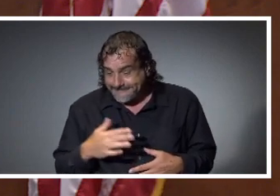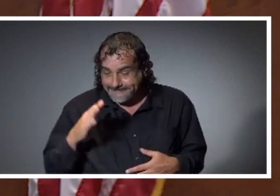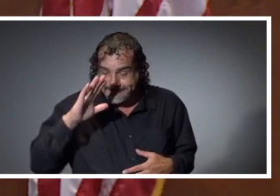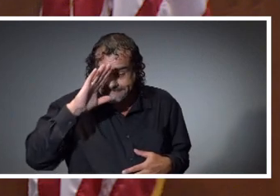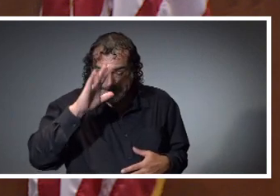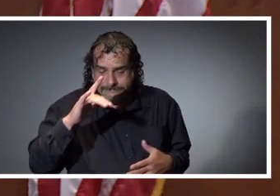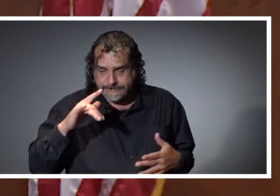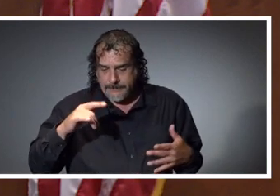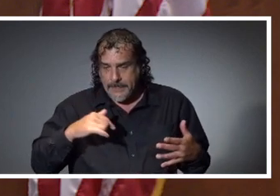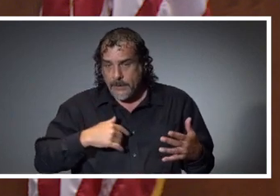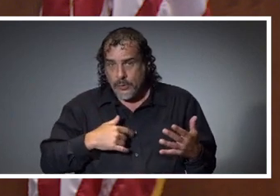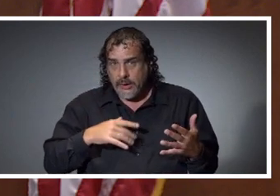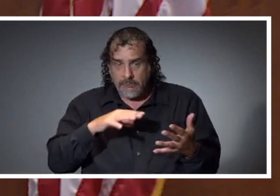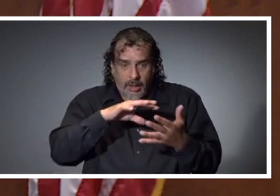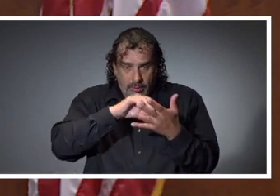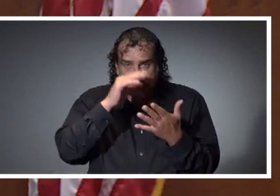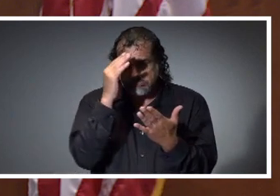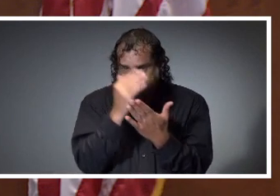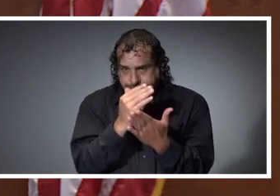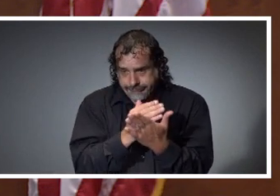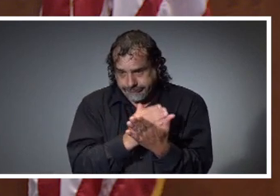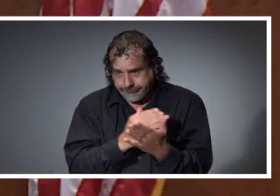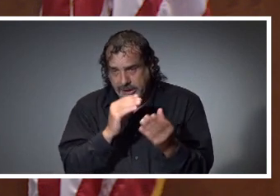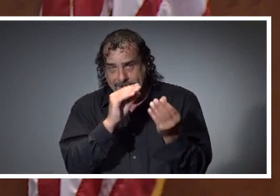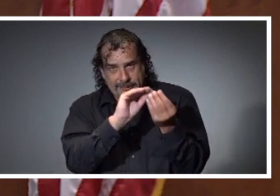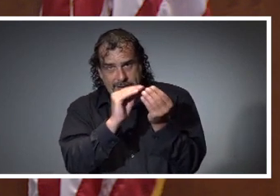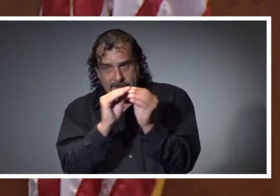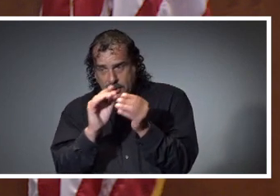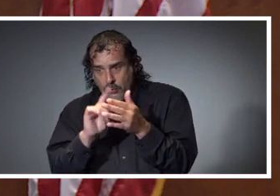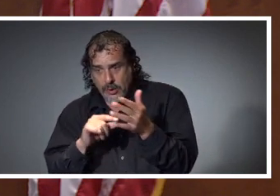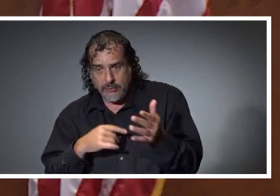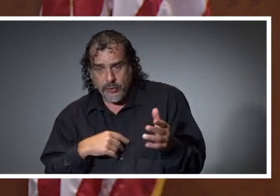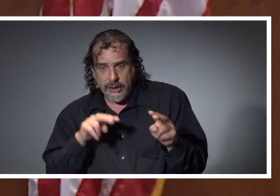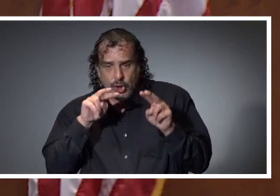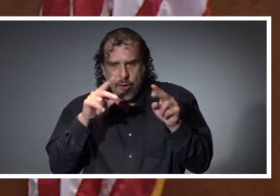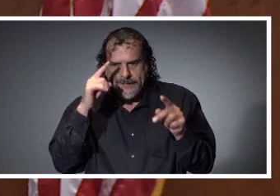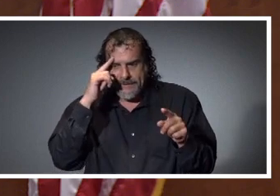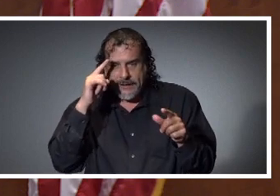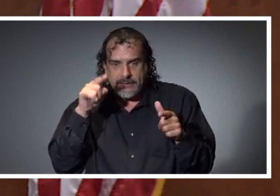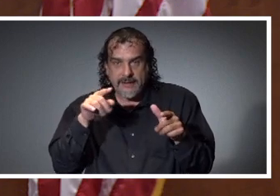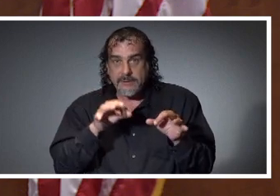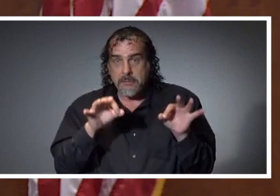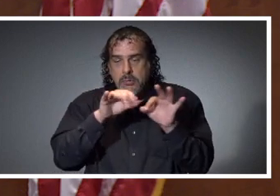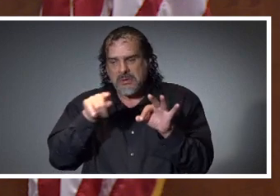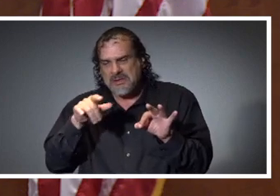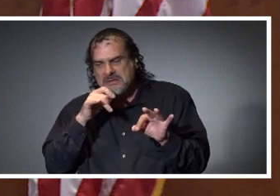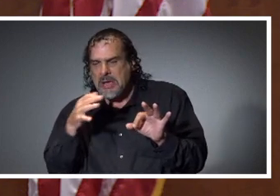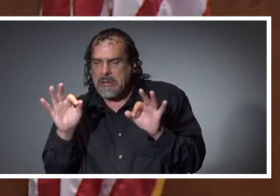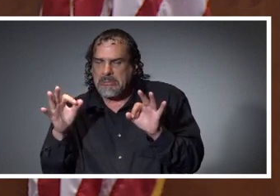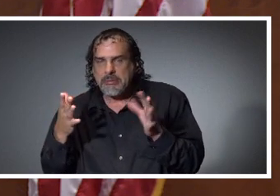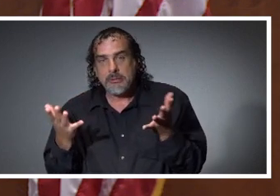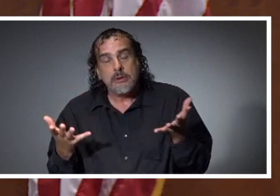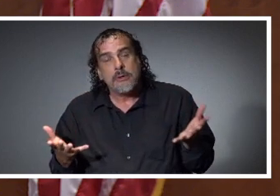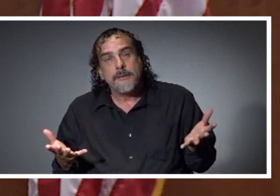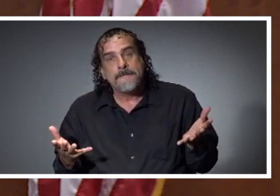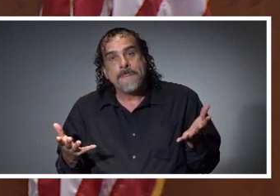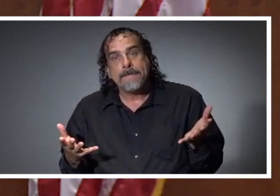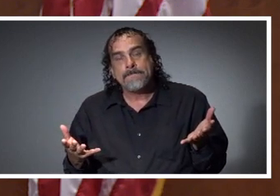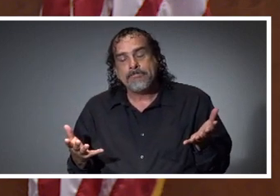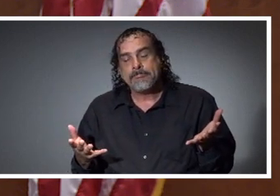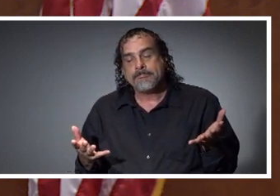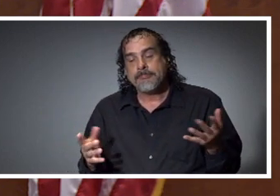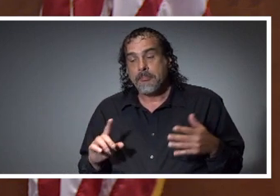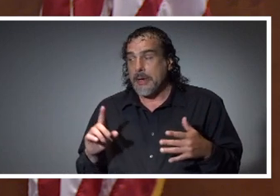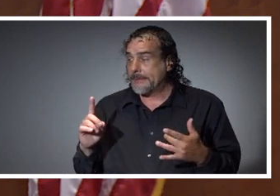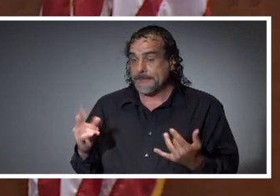learn from the data in terms of what we look at. But, you know, in terms of where we find ourselves